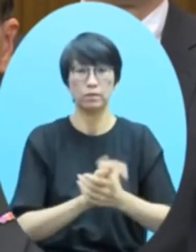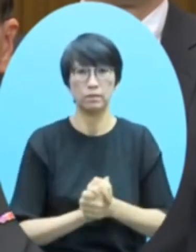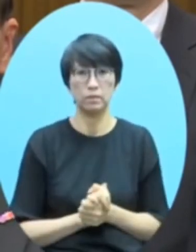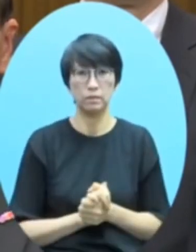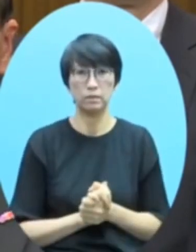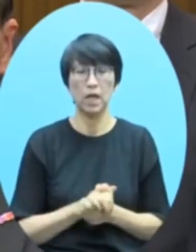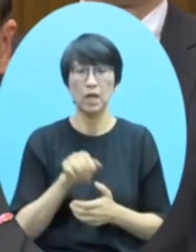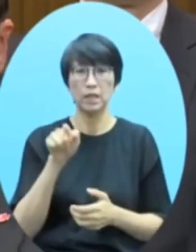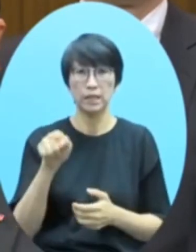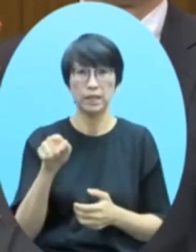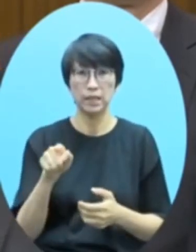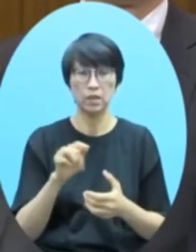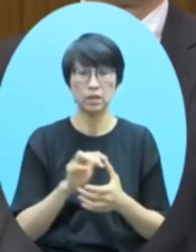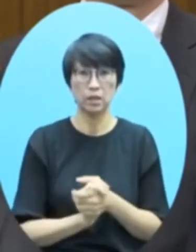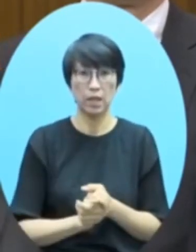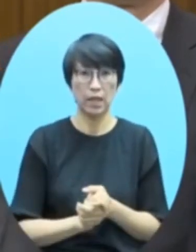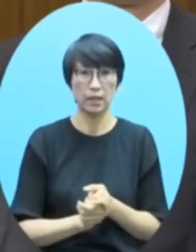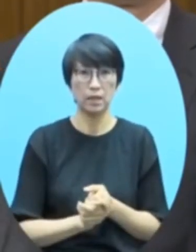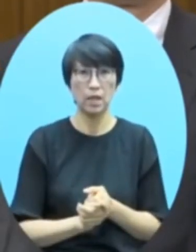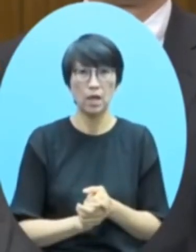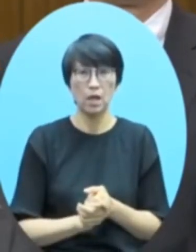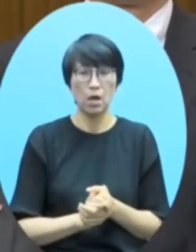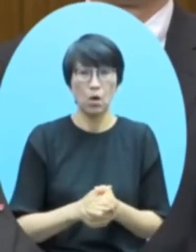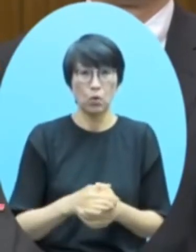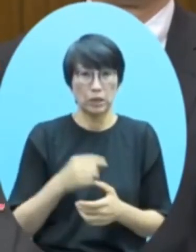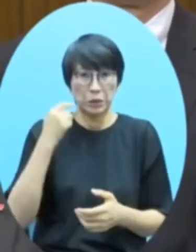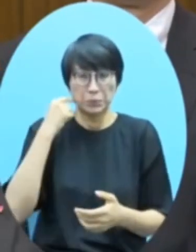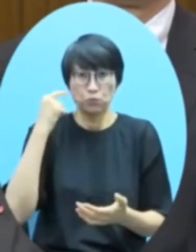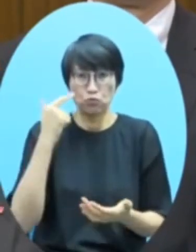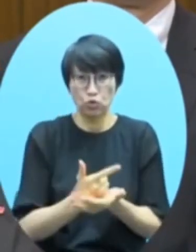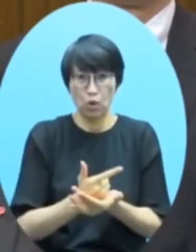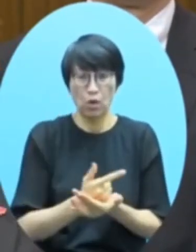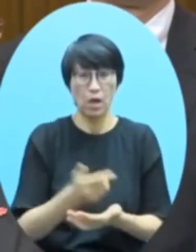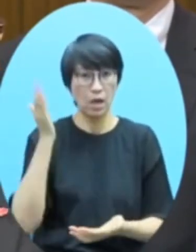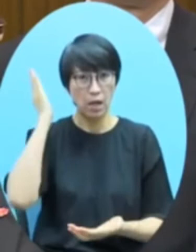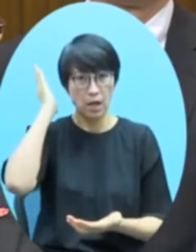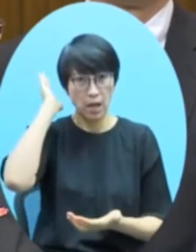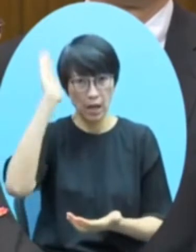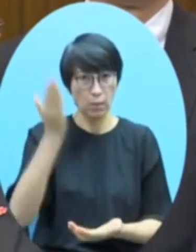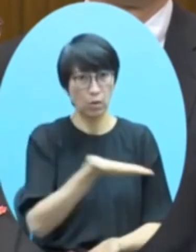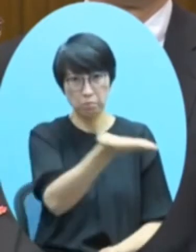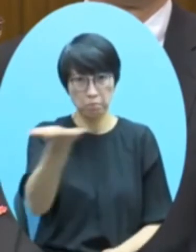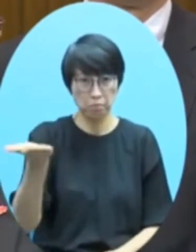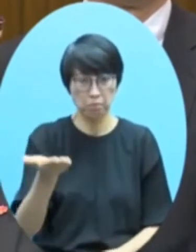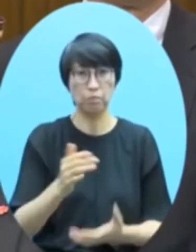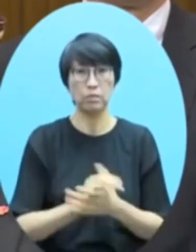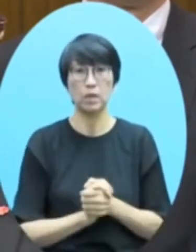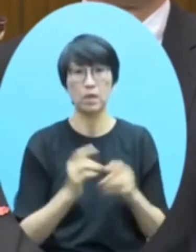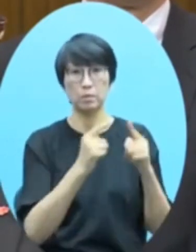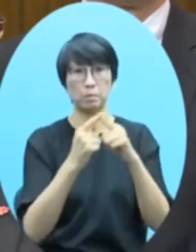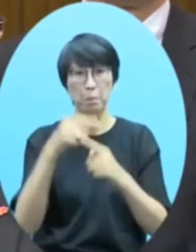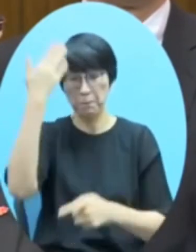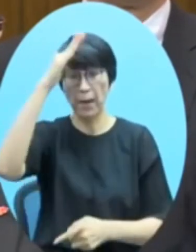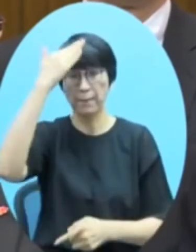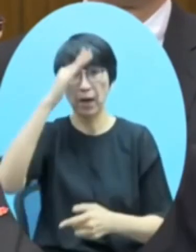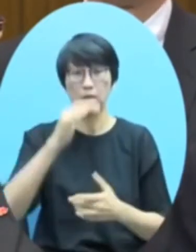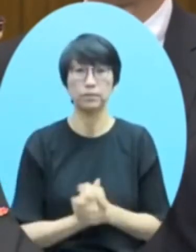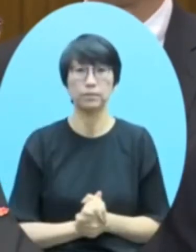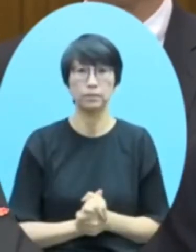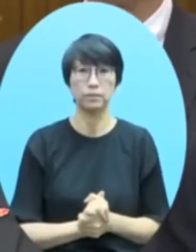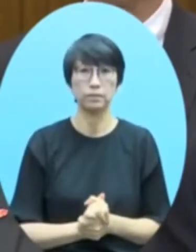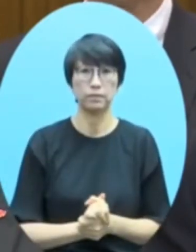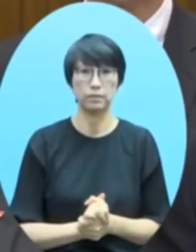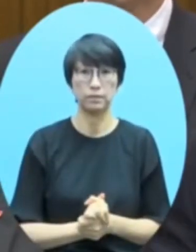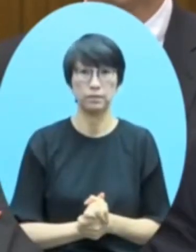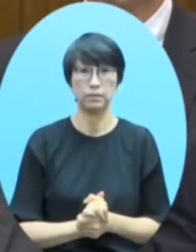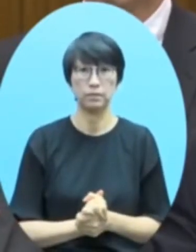This is something of extreme importance that I hope every one of us will know. So what would you do about